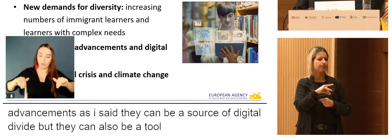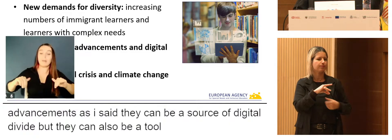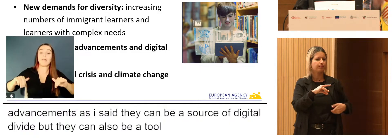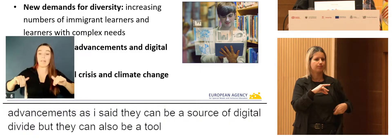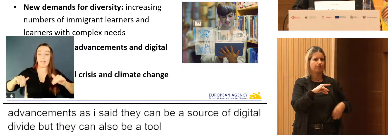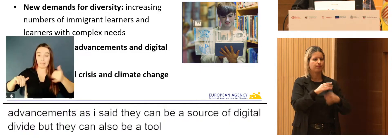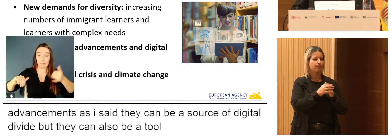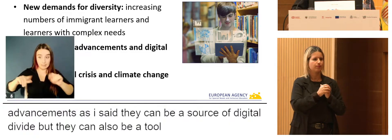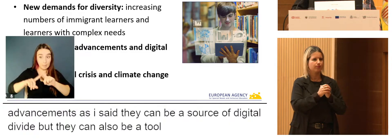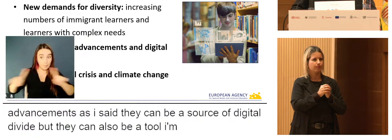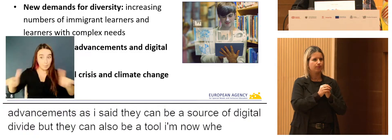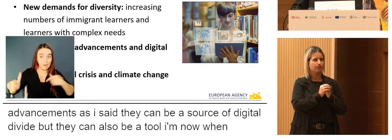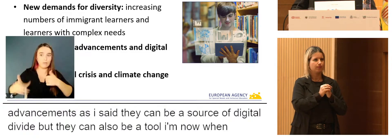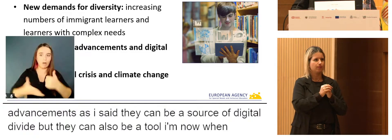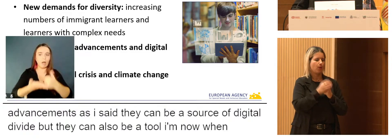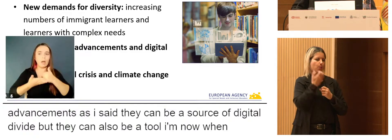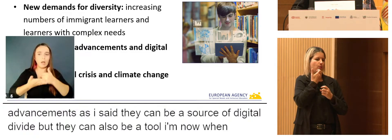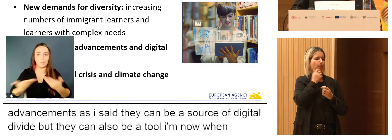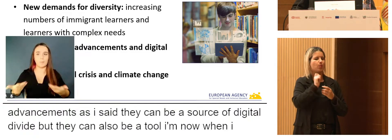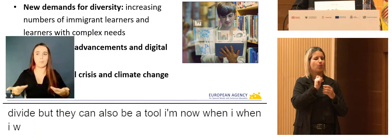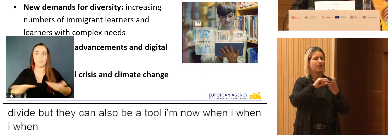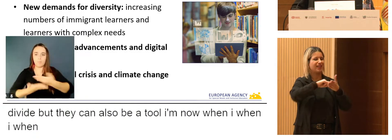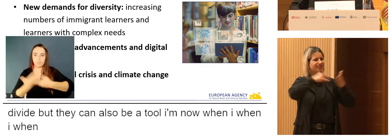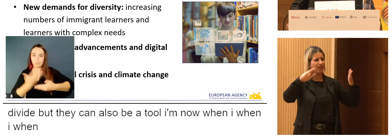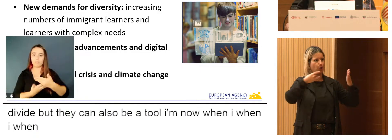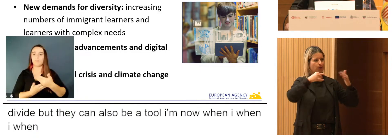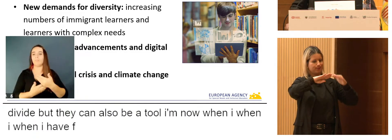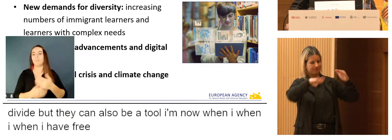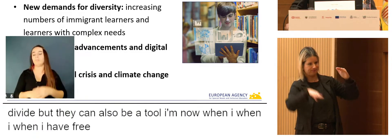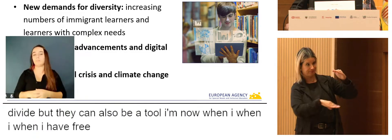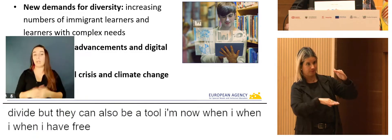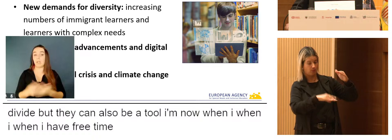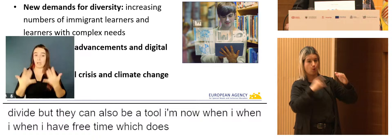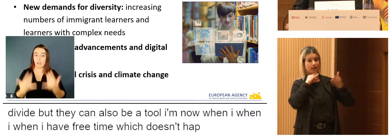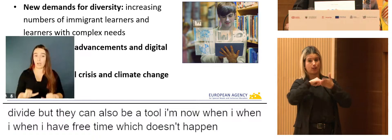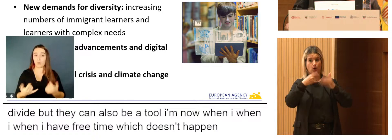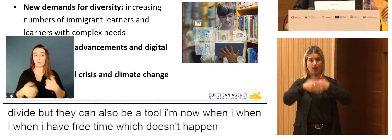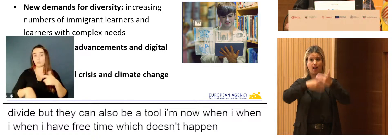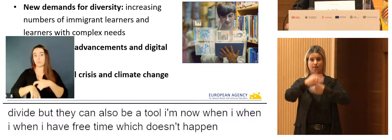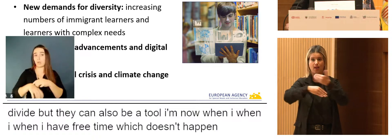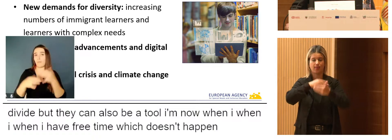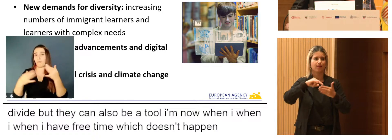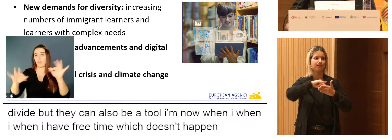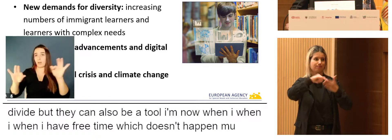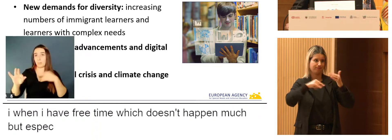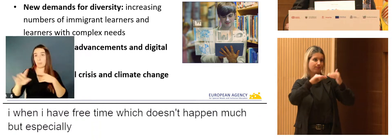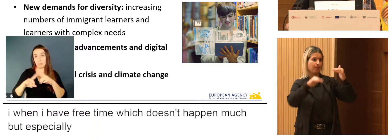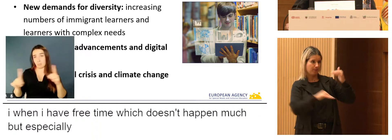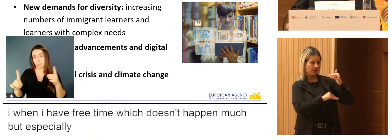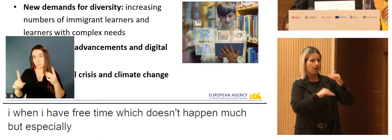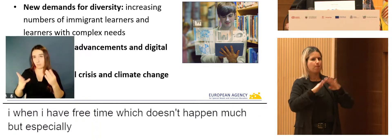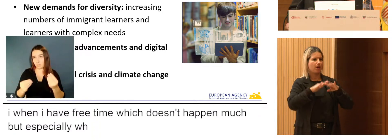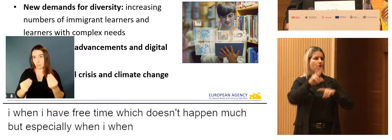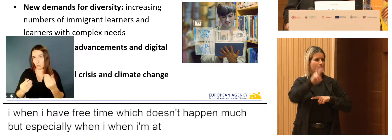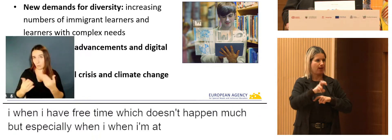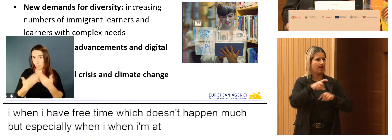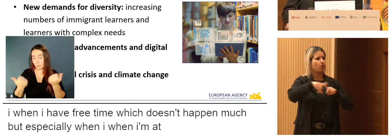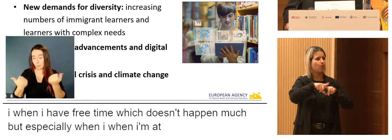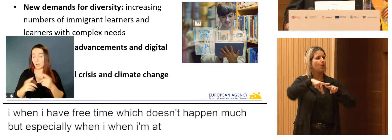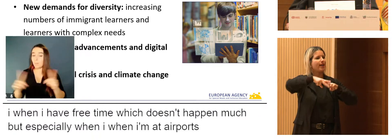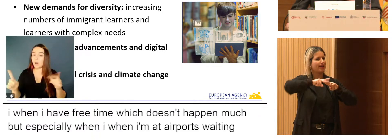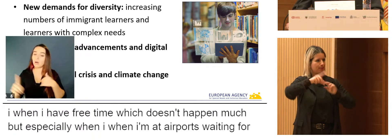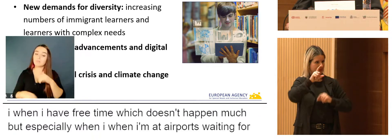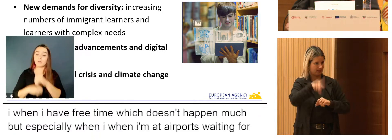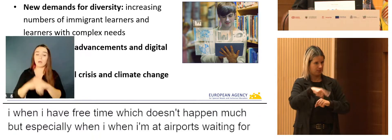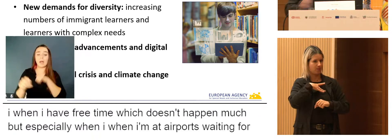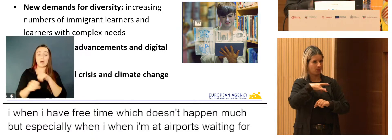when I have free time, which doesn't happen much, but especially when I'm at airports waiting for to